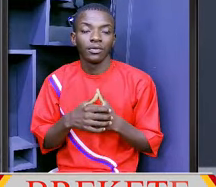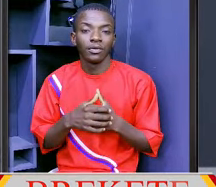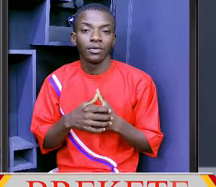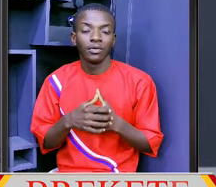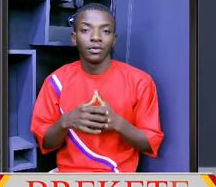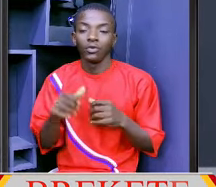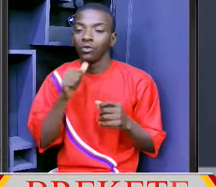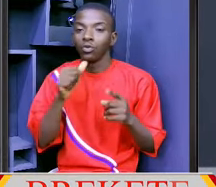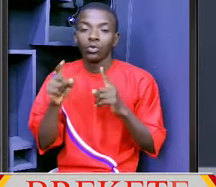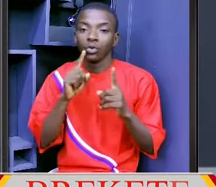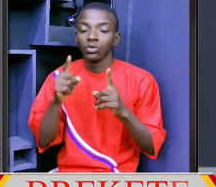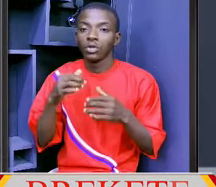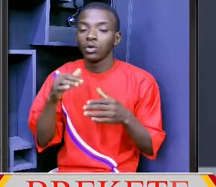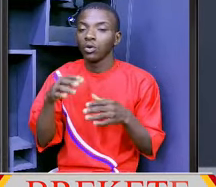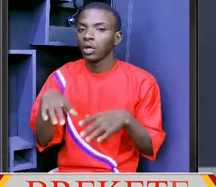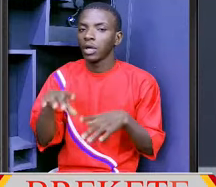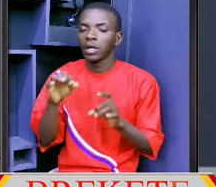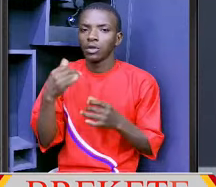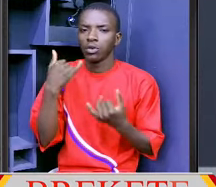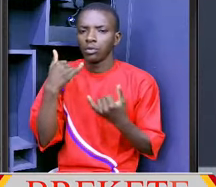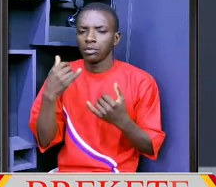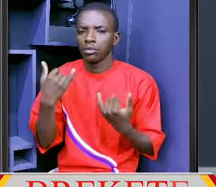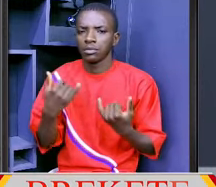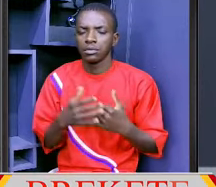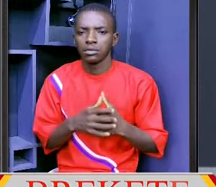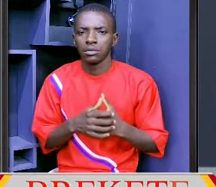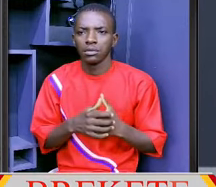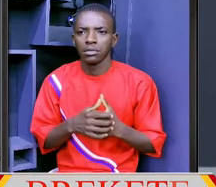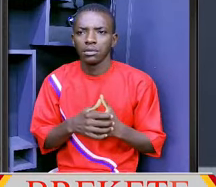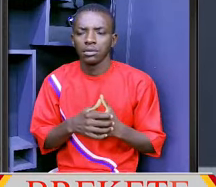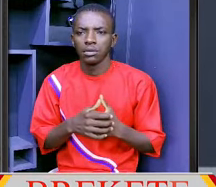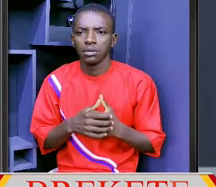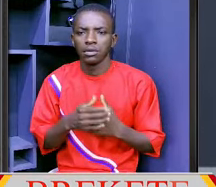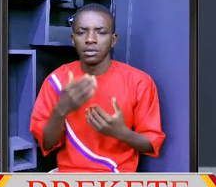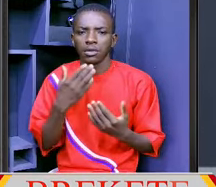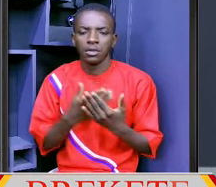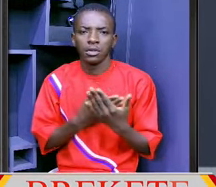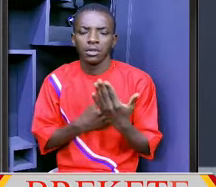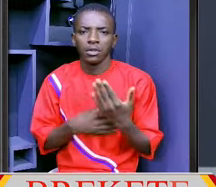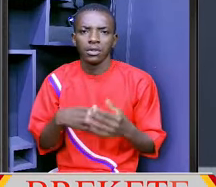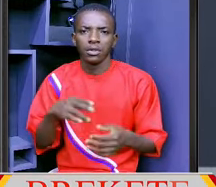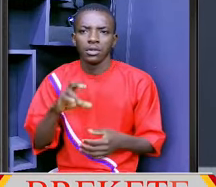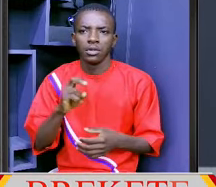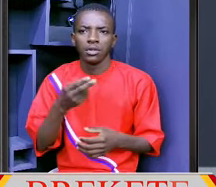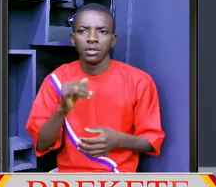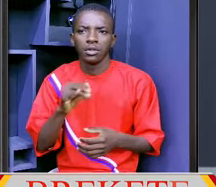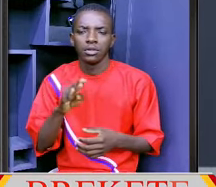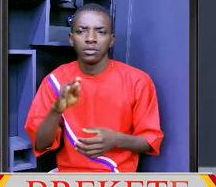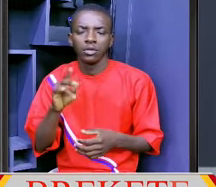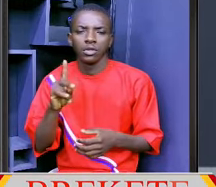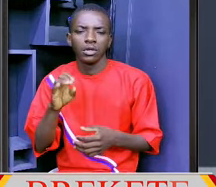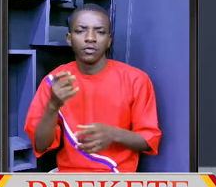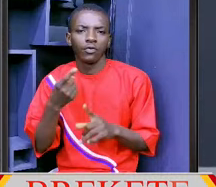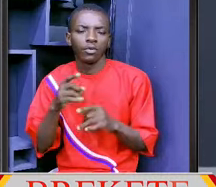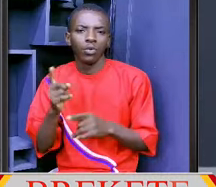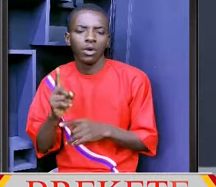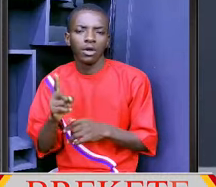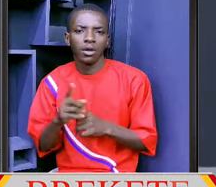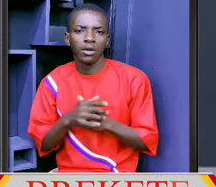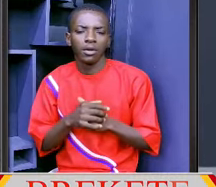If you no go talk, I go end this call now. Good morning, sir. My name is Chibike. Chibike, how are you? Where are you Devano